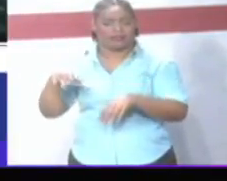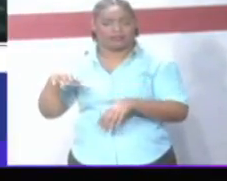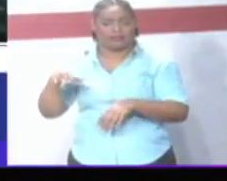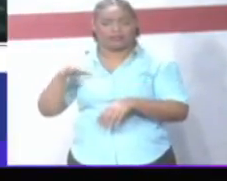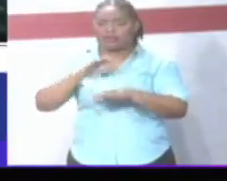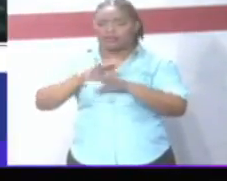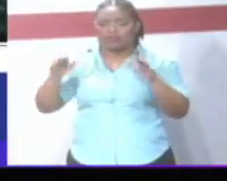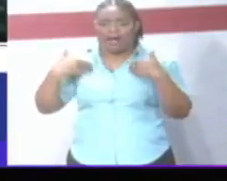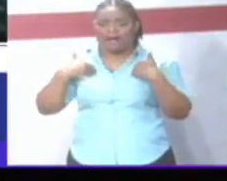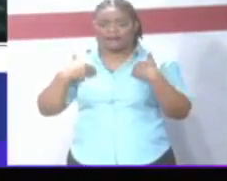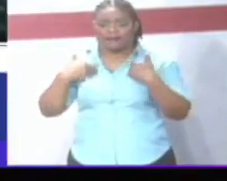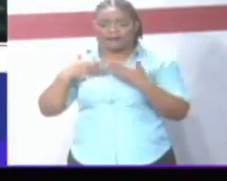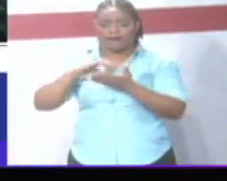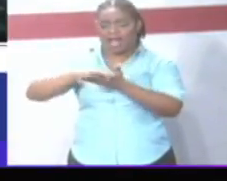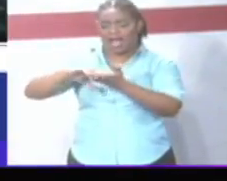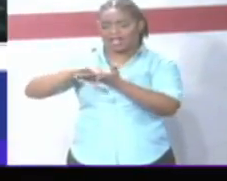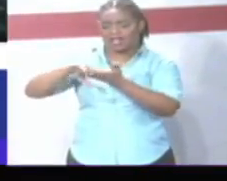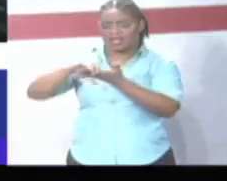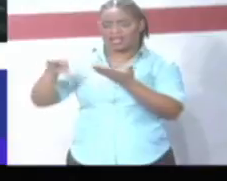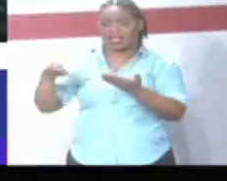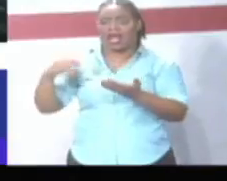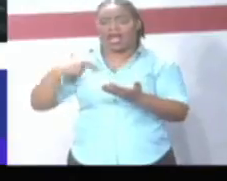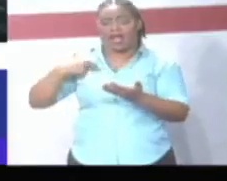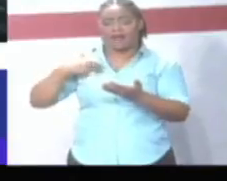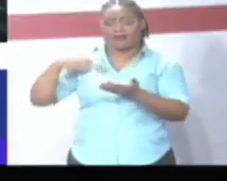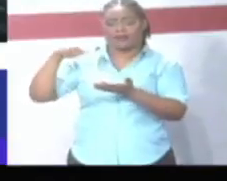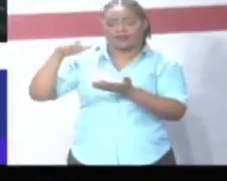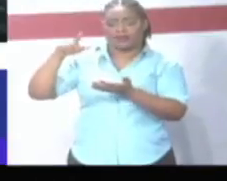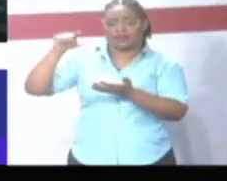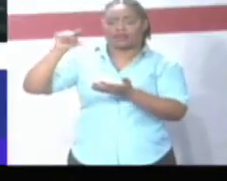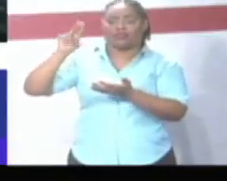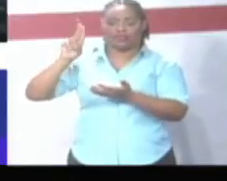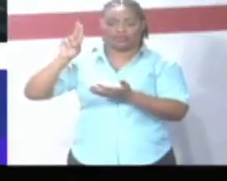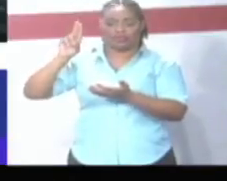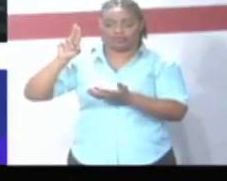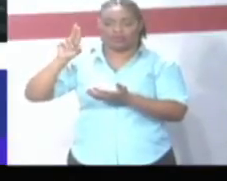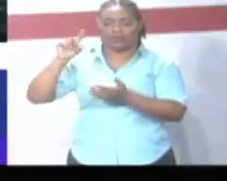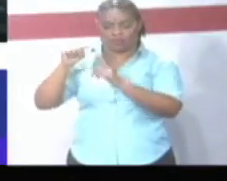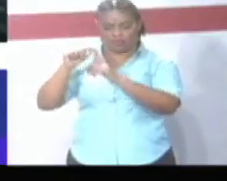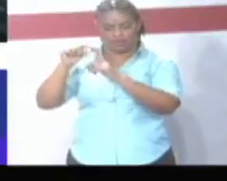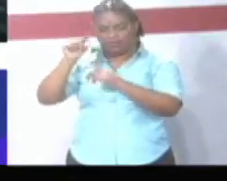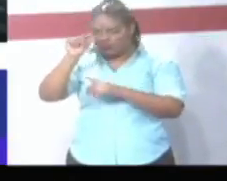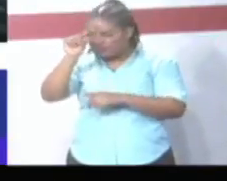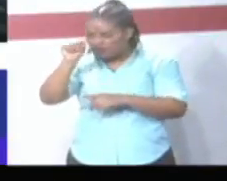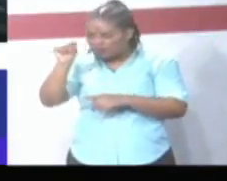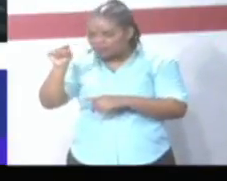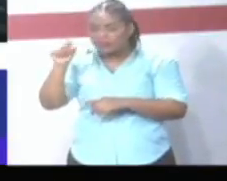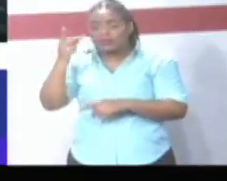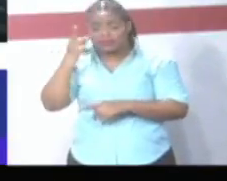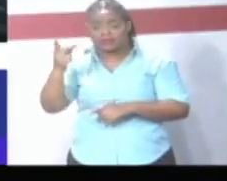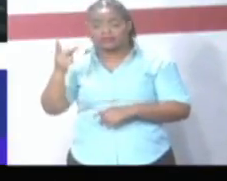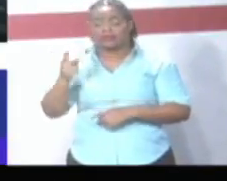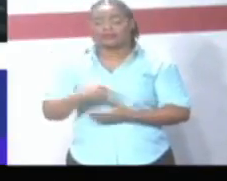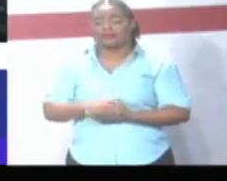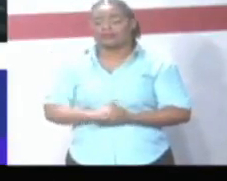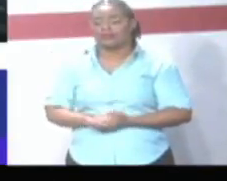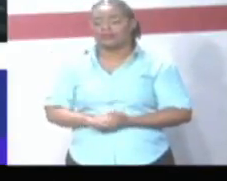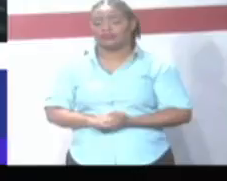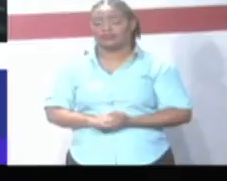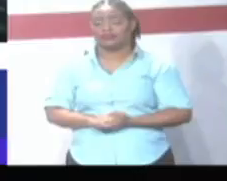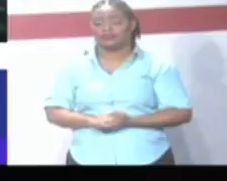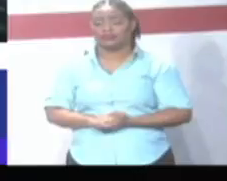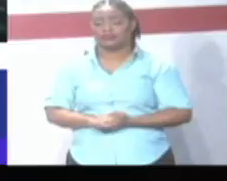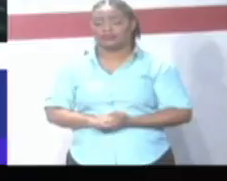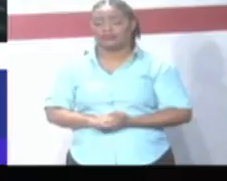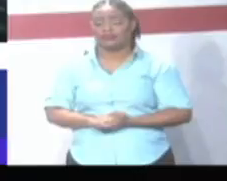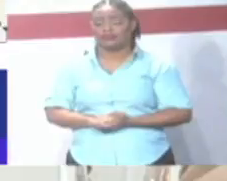a QR code. Second question is related to that. If I could have an update on the digitization process, please. Thank you. Thank